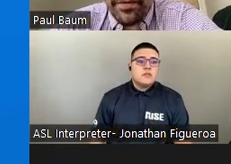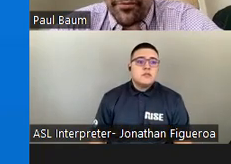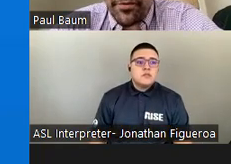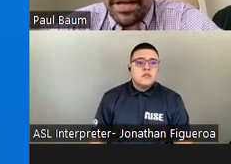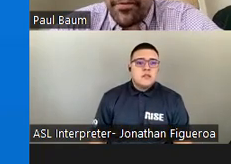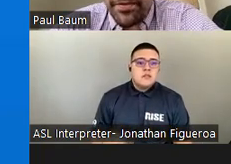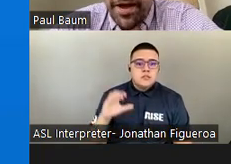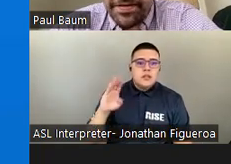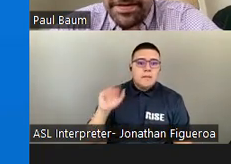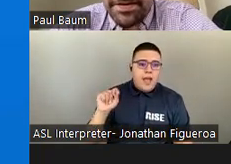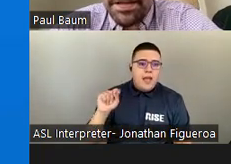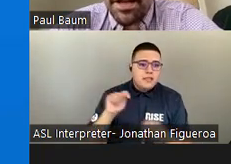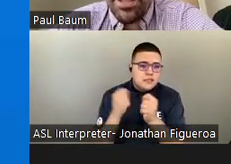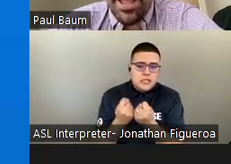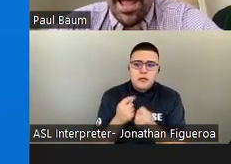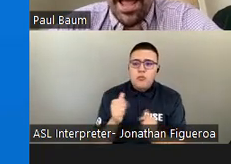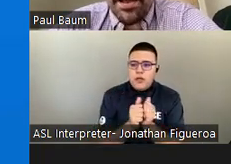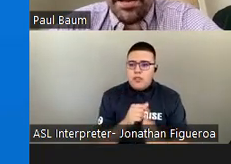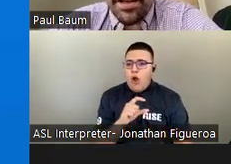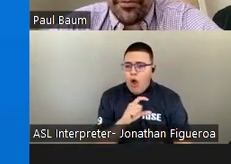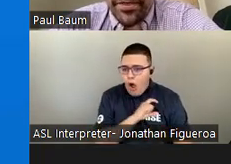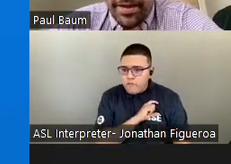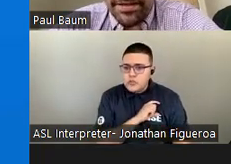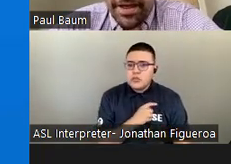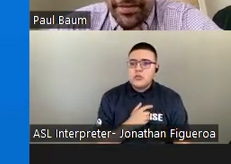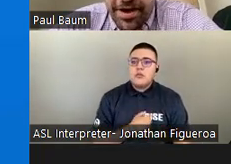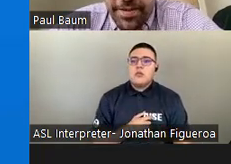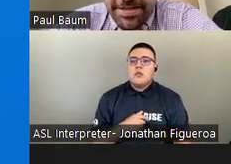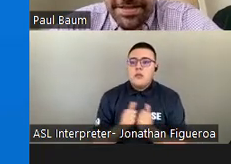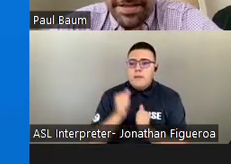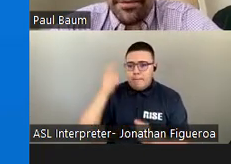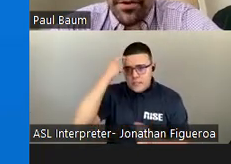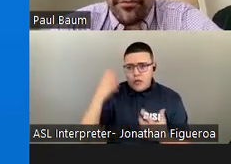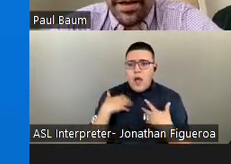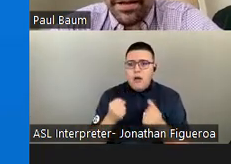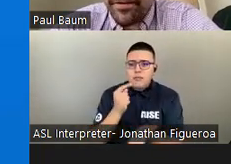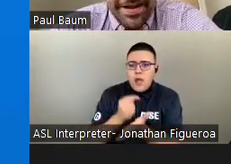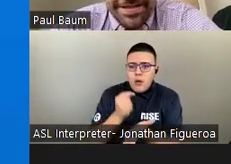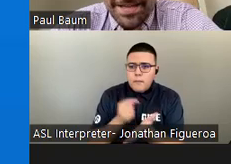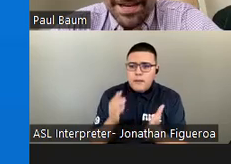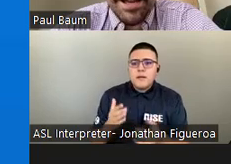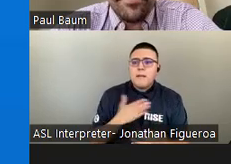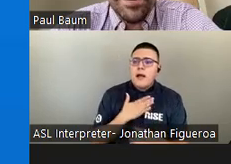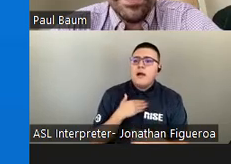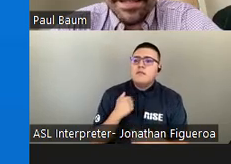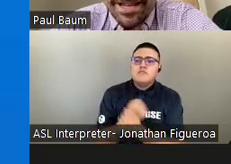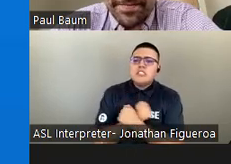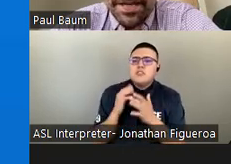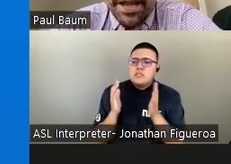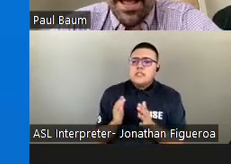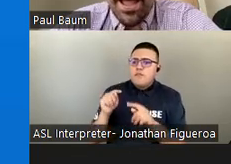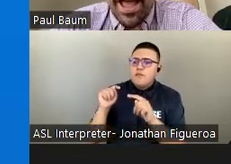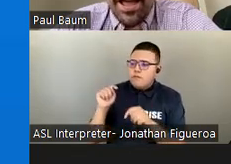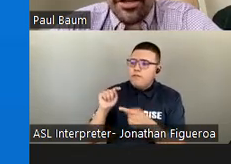team that rolls out with officers and with a mental health therapist. One of my dear friends is actually on one of those